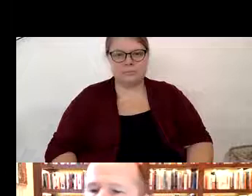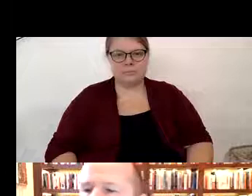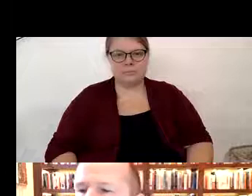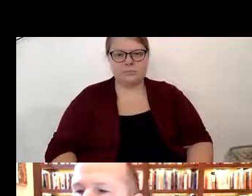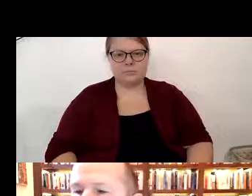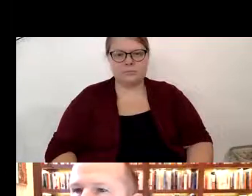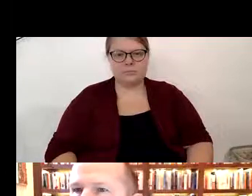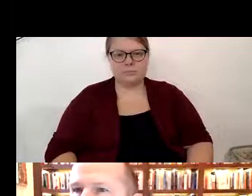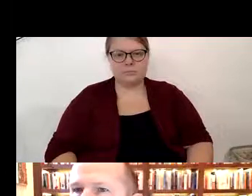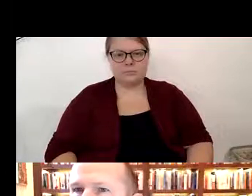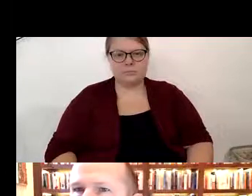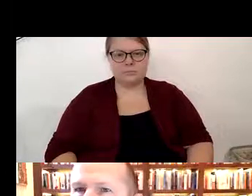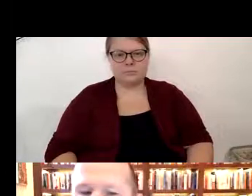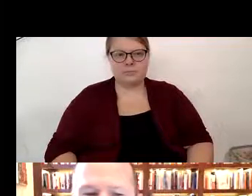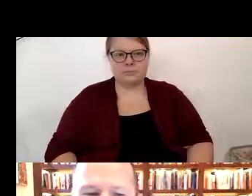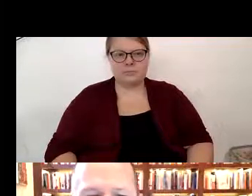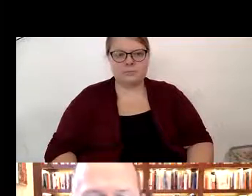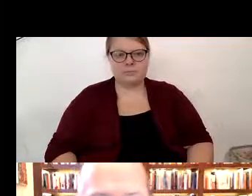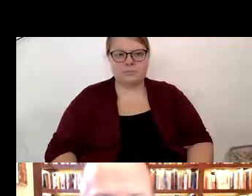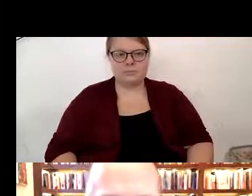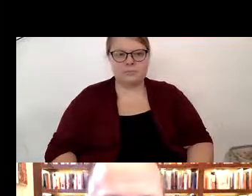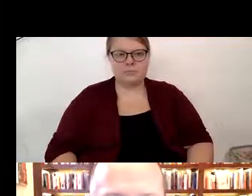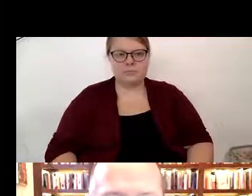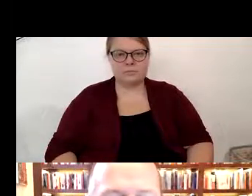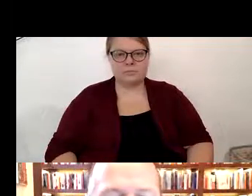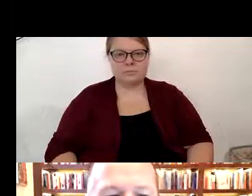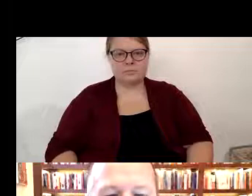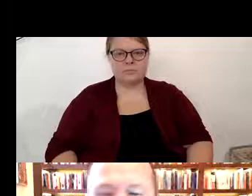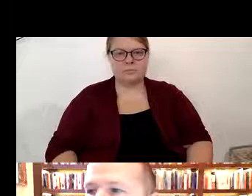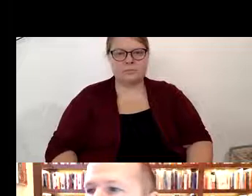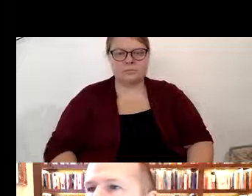Now show me wax on, wax off.